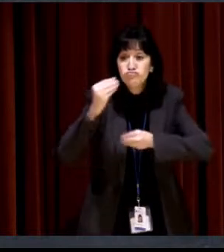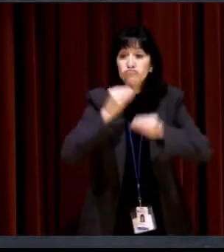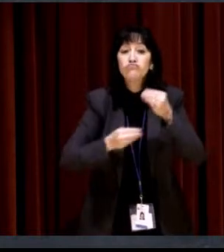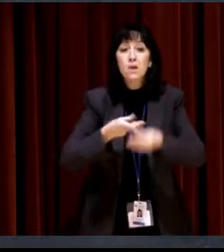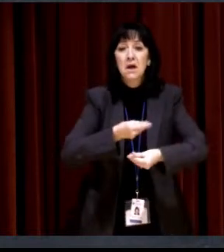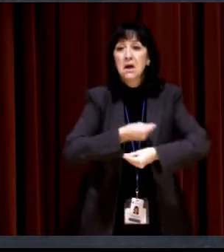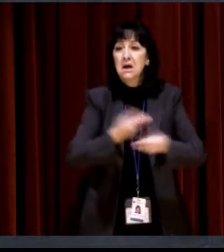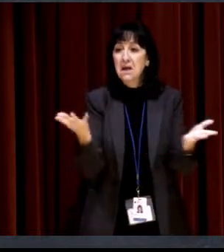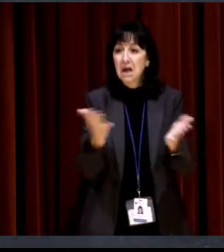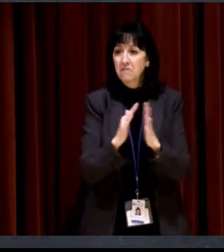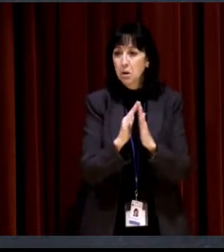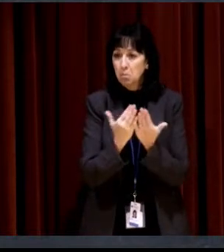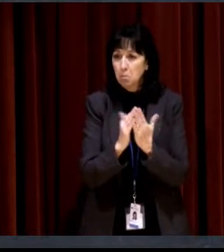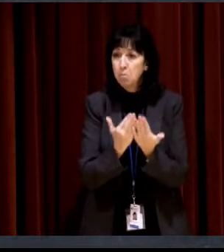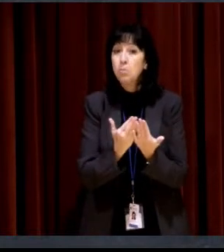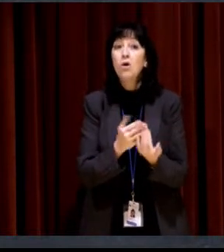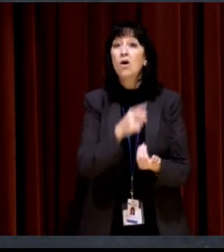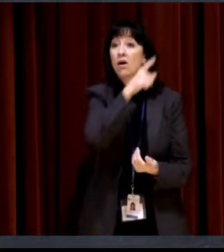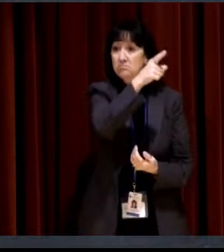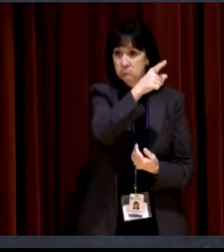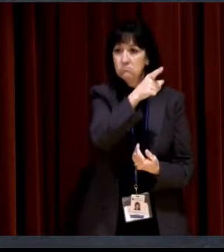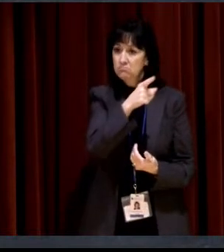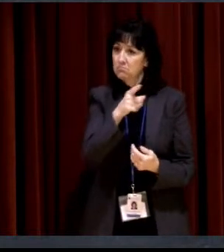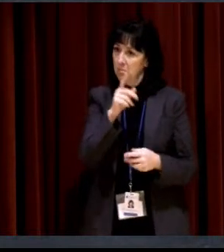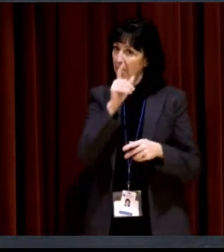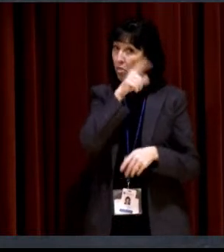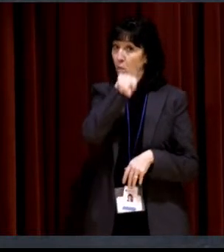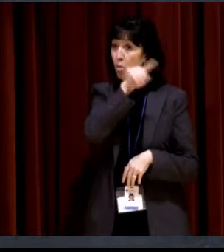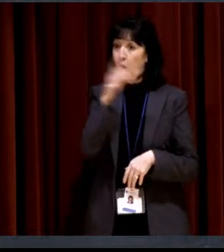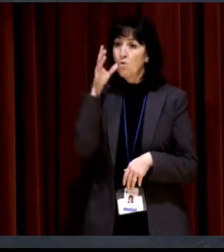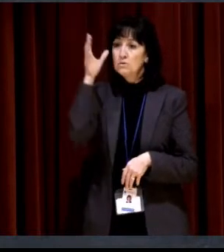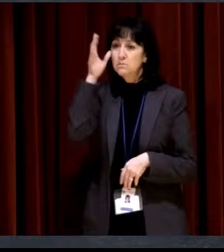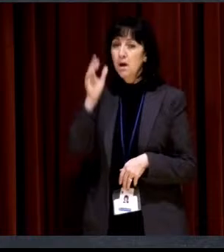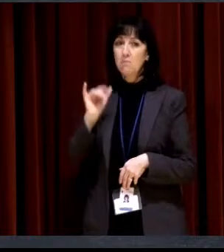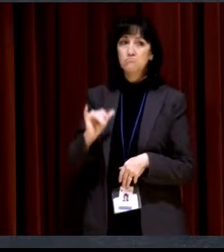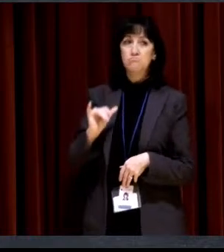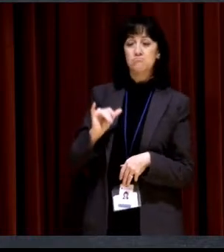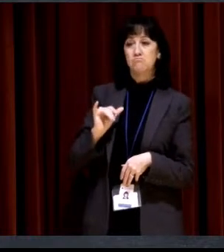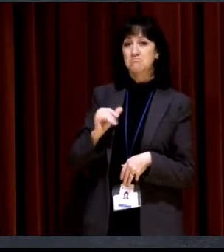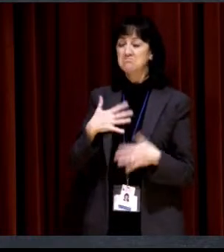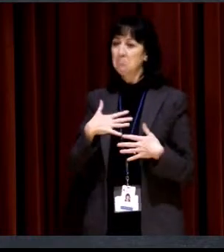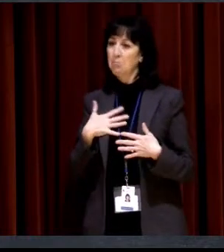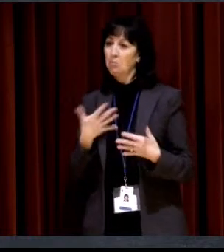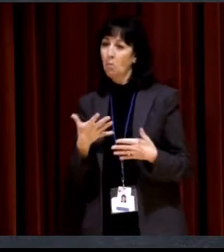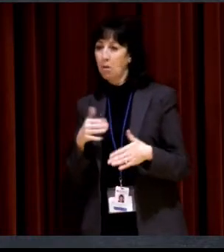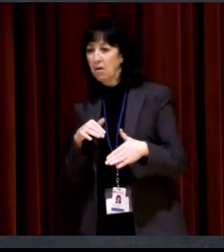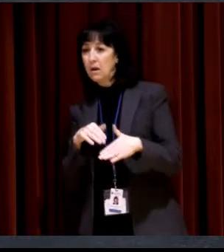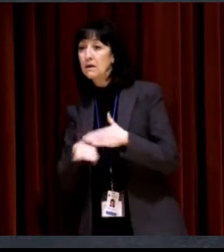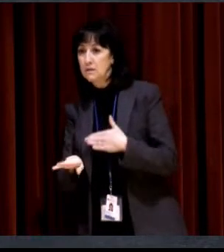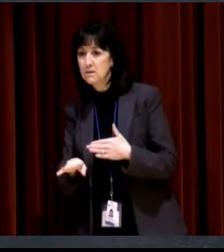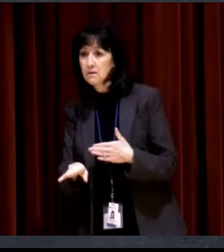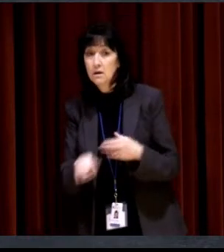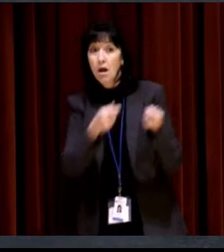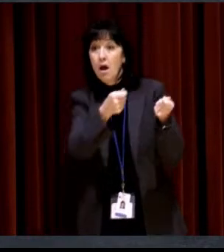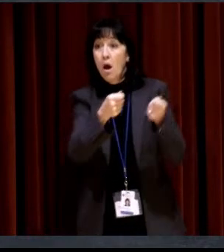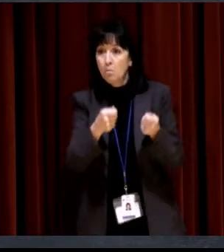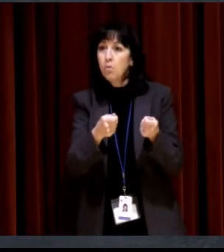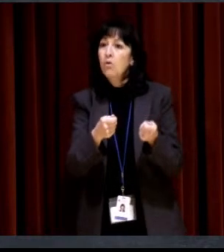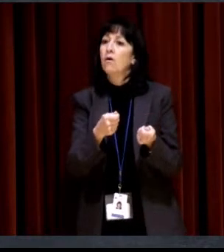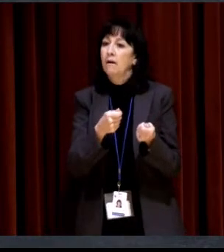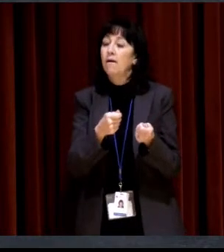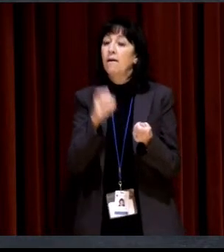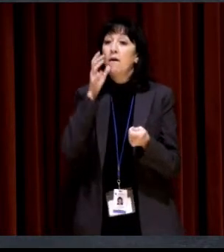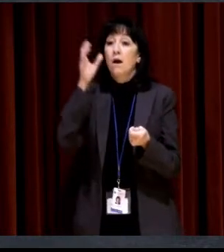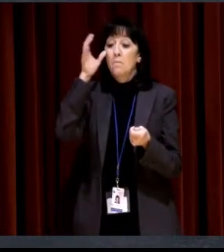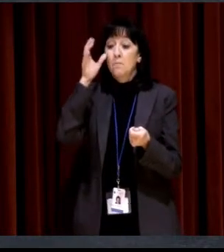actually came into the building, and once you get them in the building, then you can speak to their needs or whatever. We need to get like back to that so that